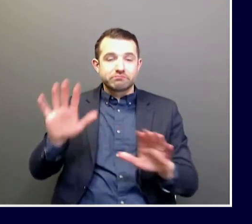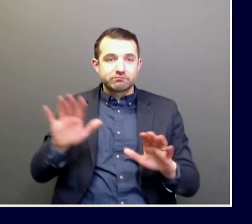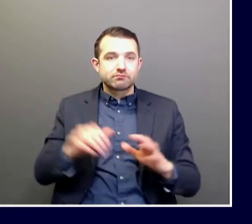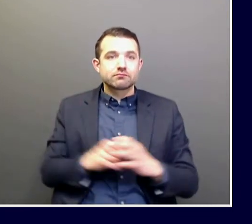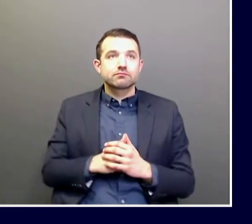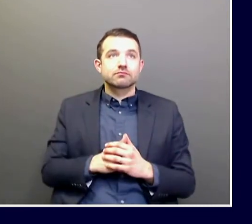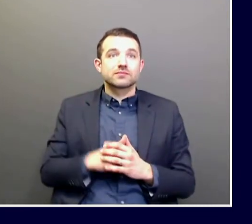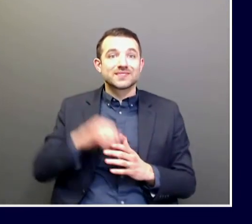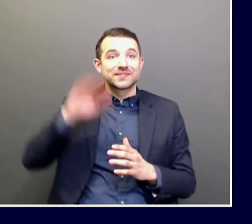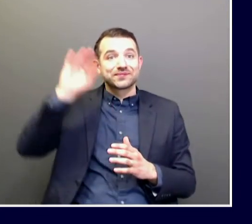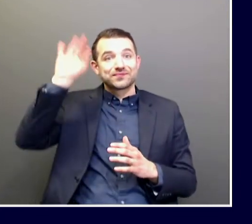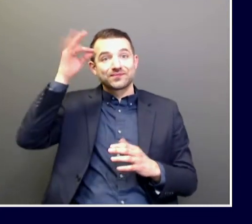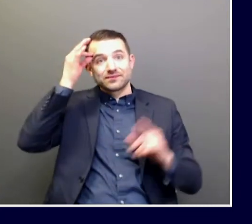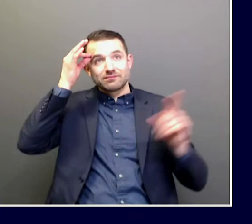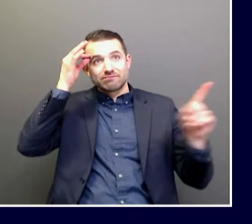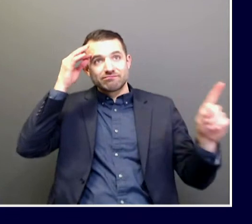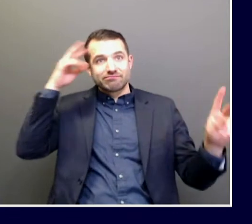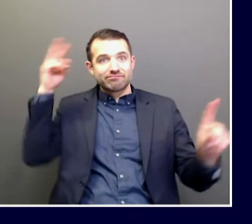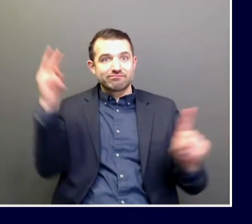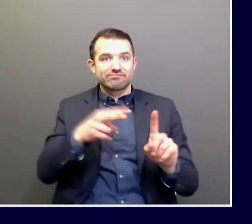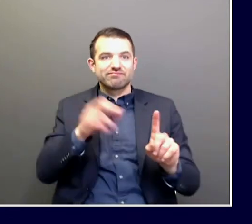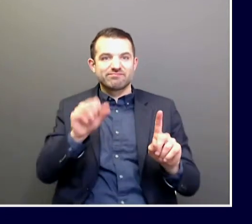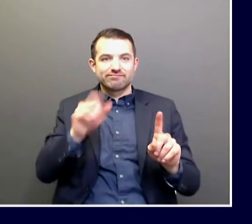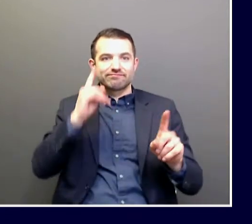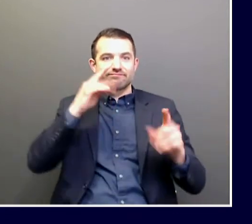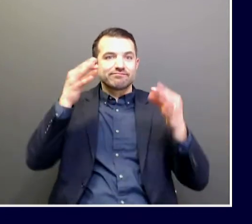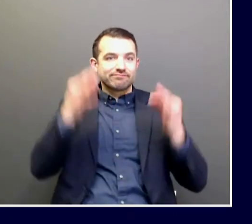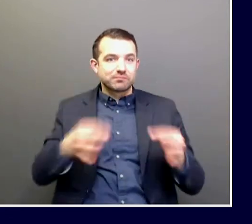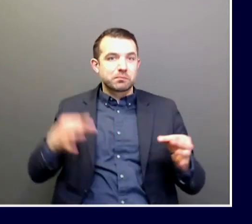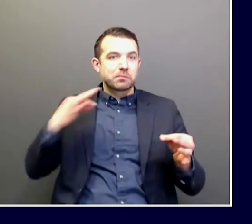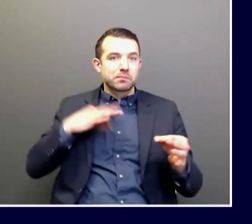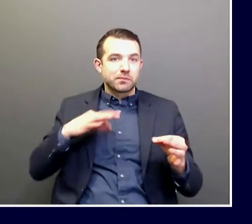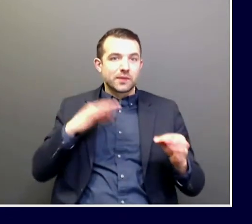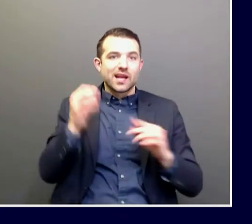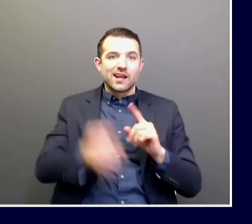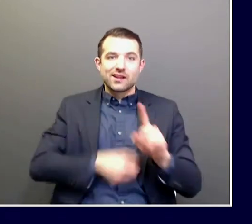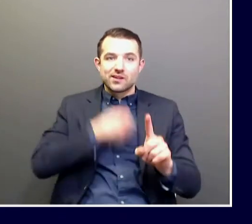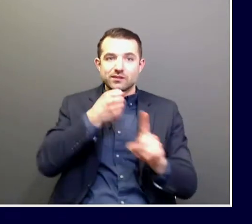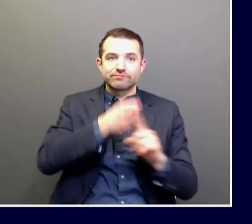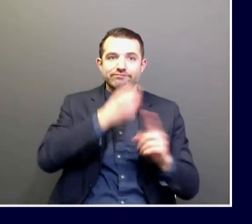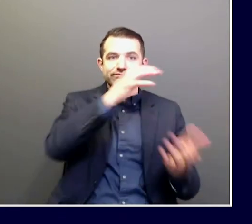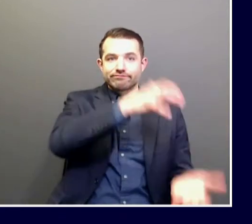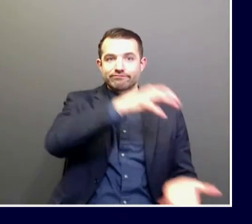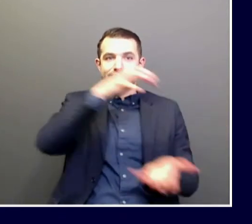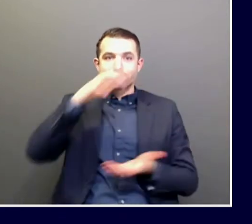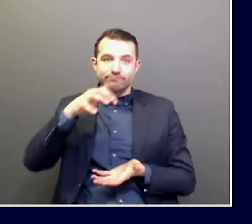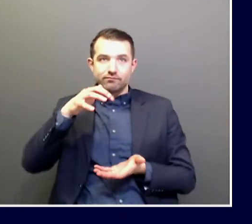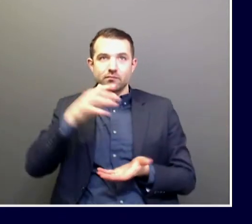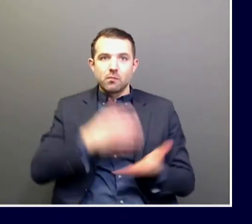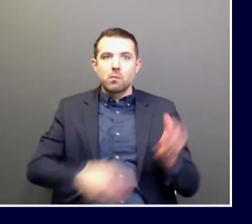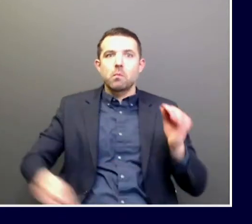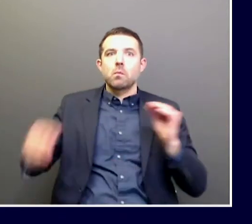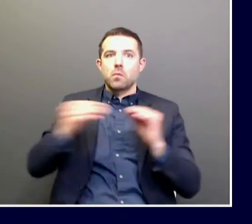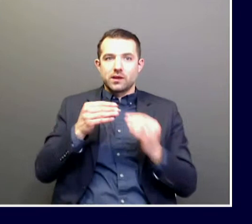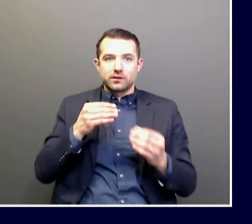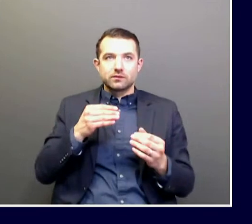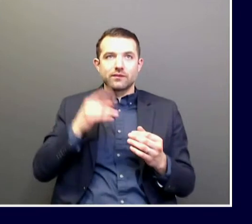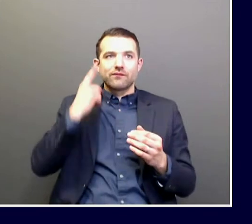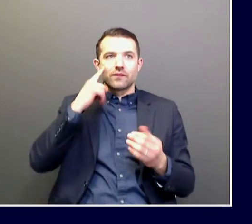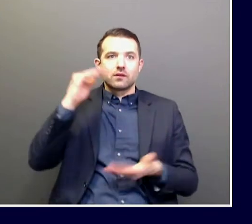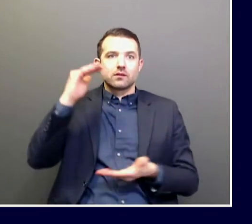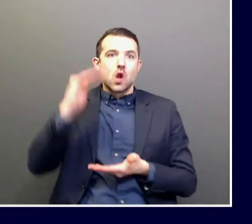adjust Maine's allocation. So we feel as though our federal partners are listening. The pandemic has evolved, and we're hoping that